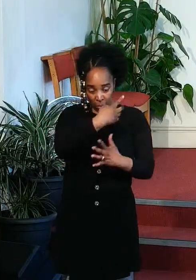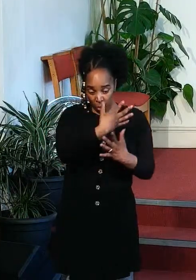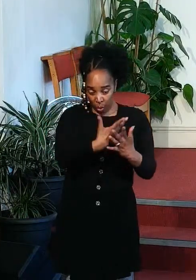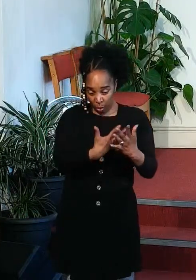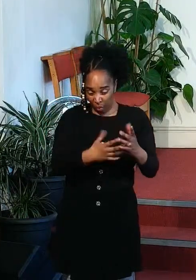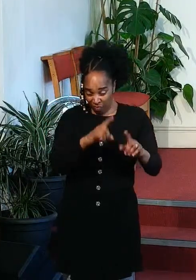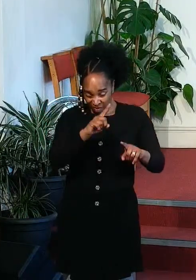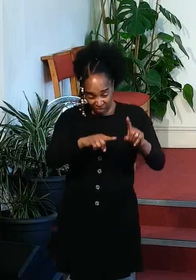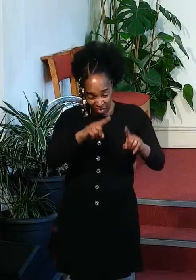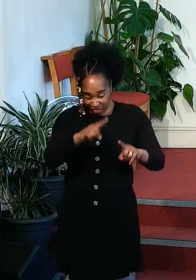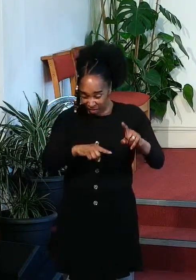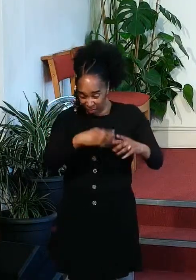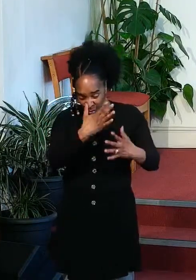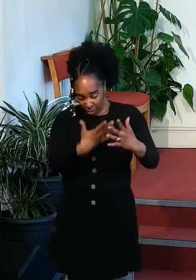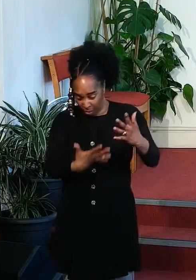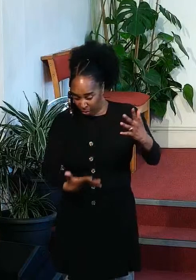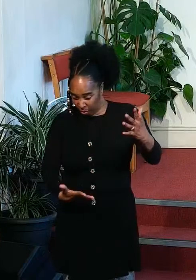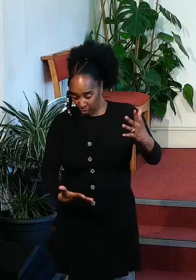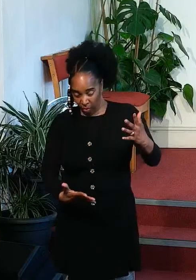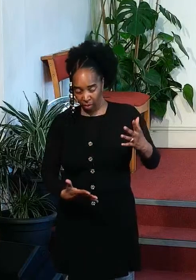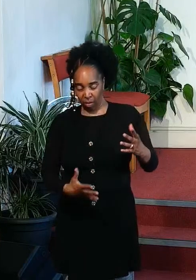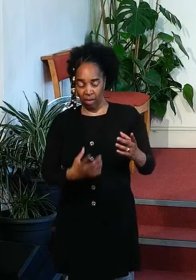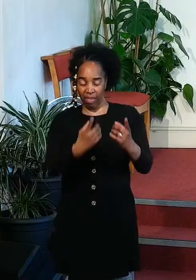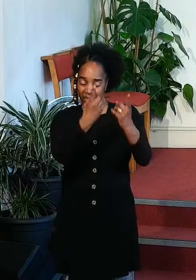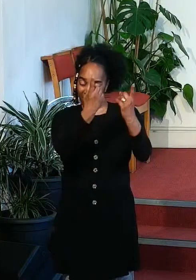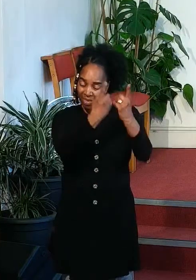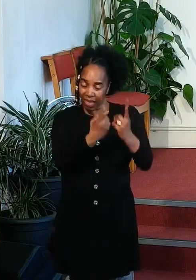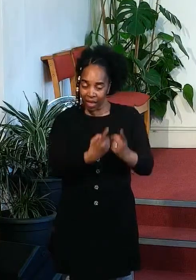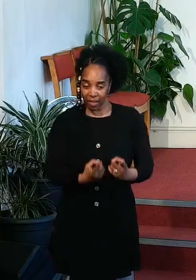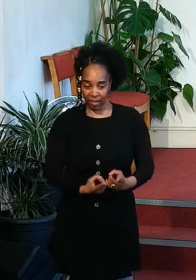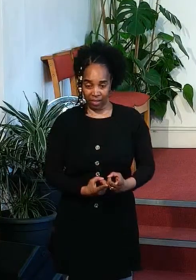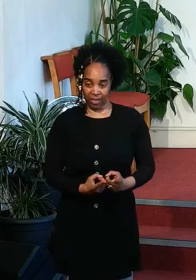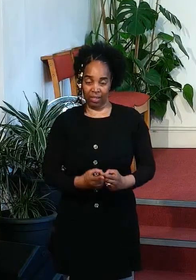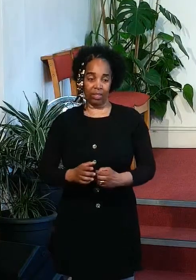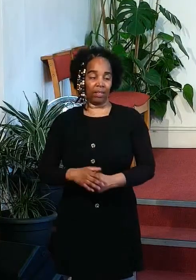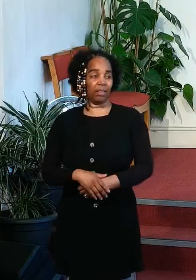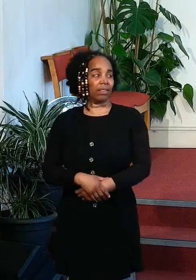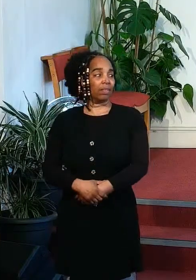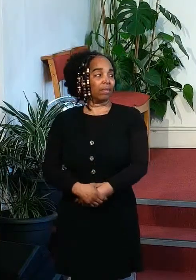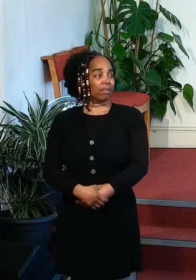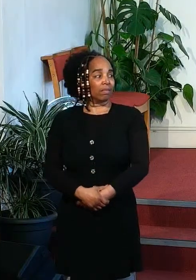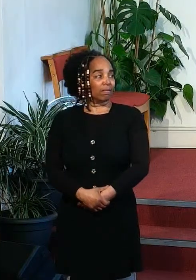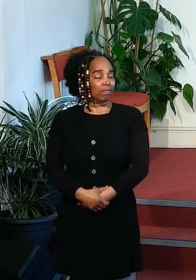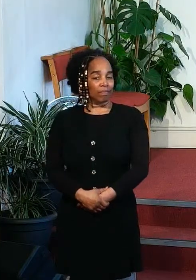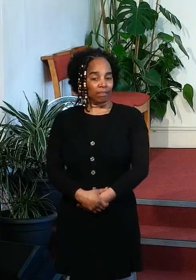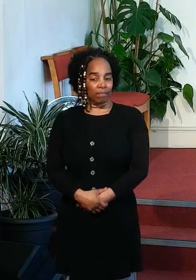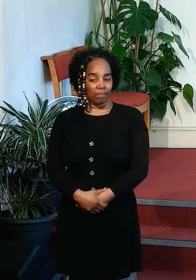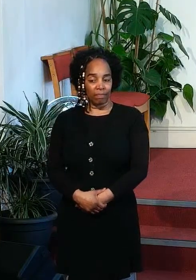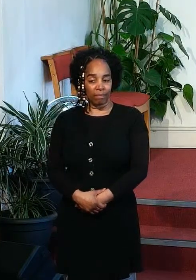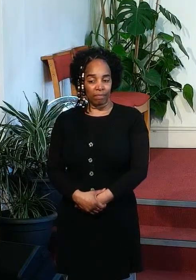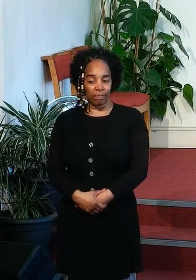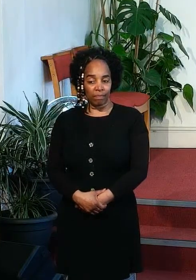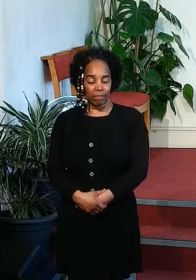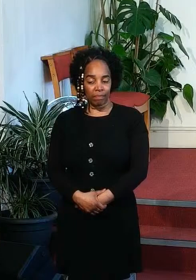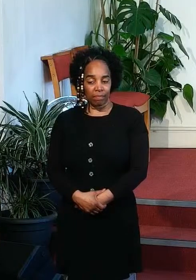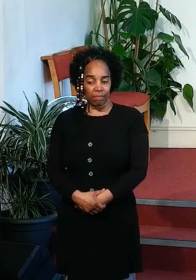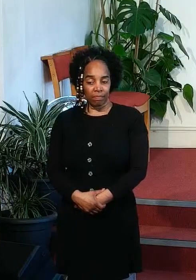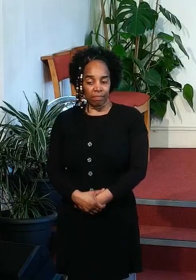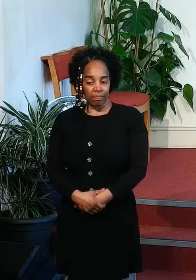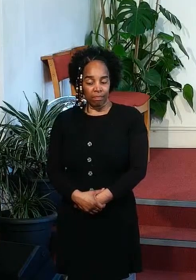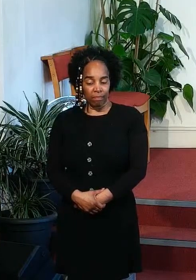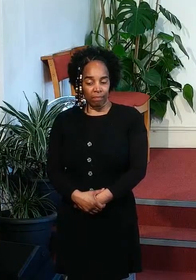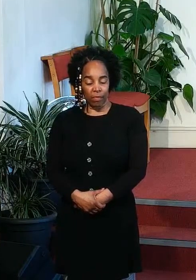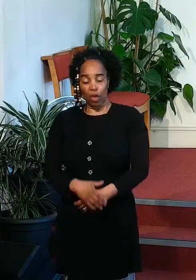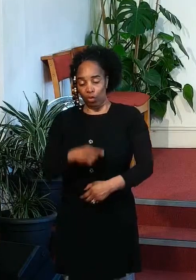of conditions. More than, I'd say, in my sort of experience, the